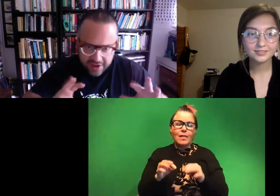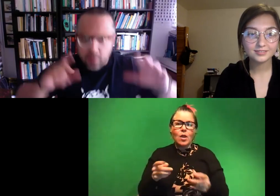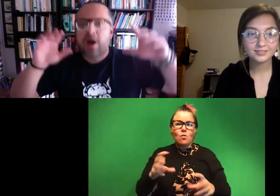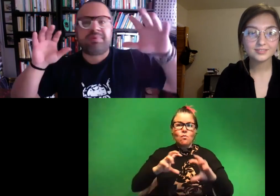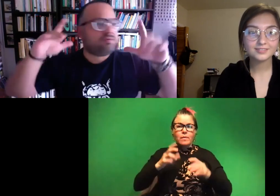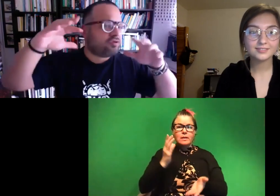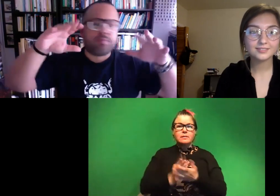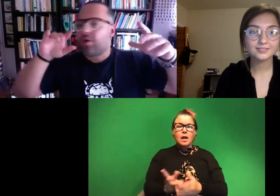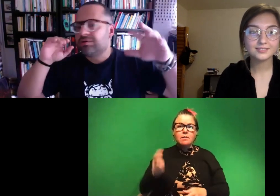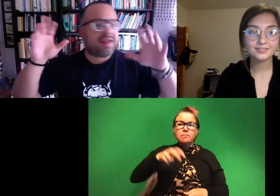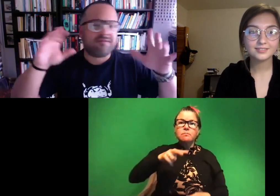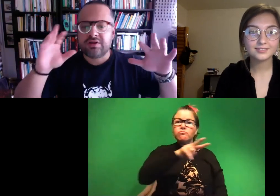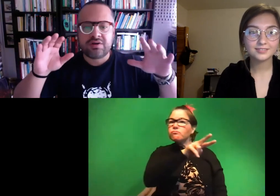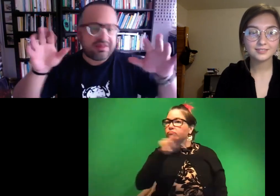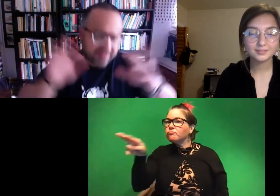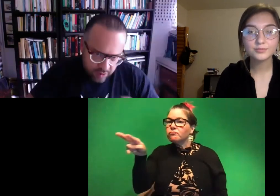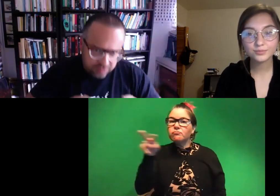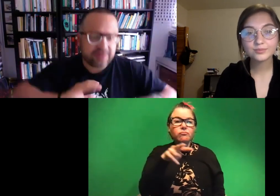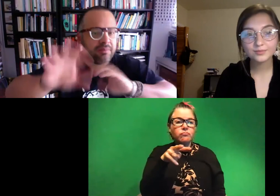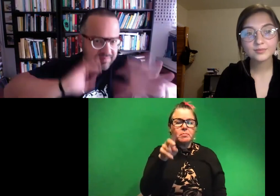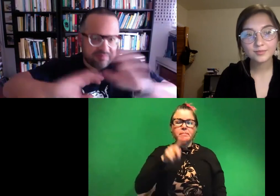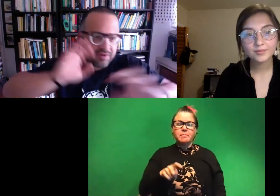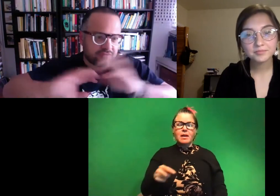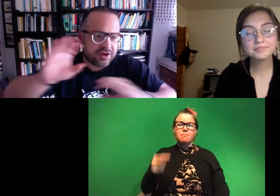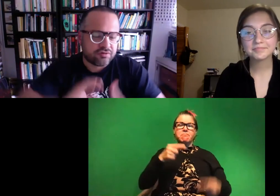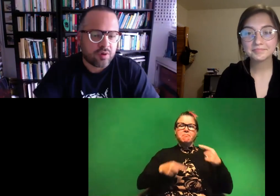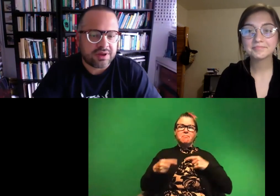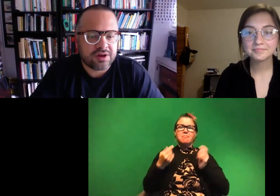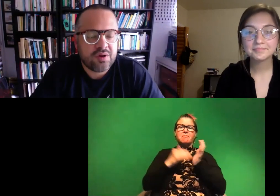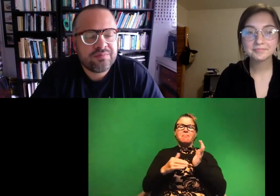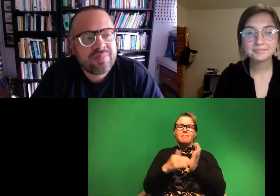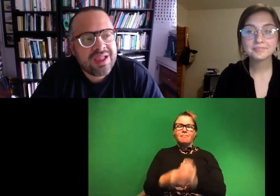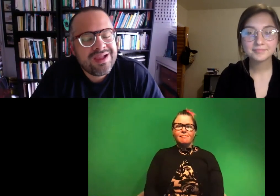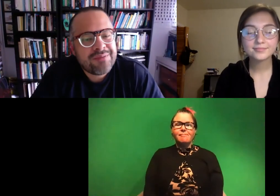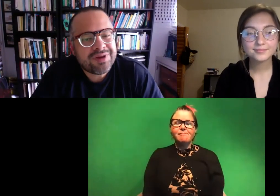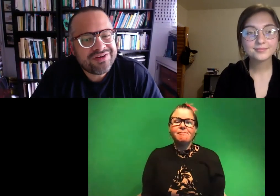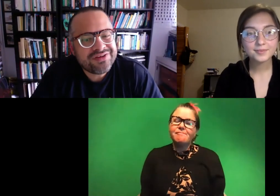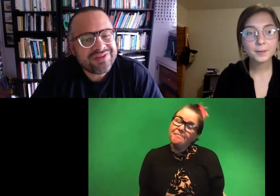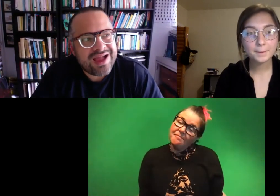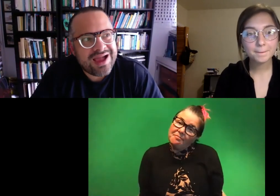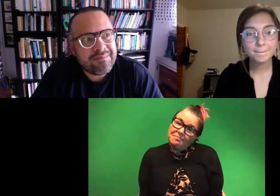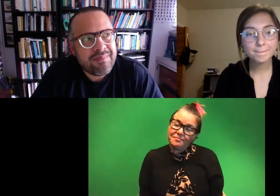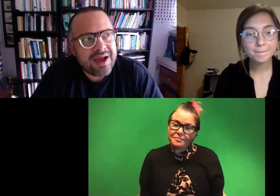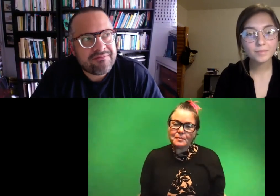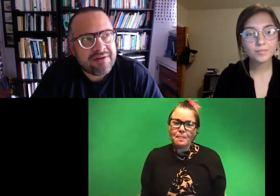and they go up to the ball and have a look and they go down and continue rolling, no? But there is